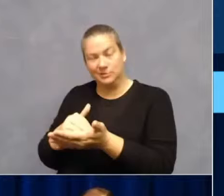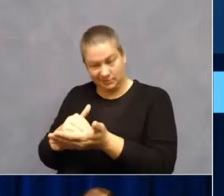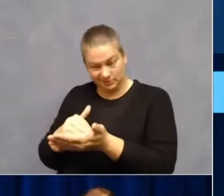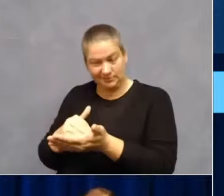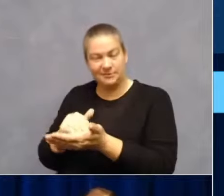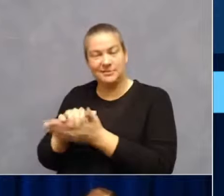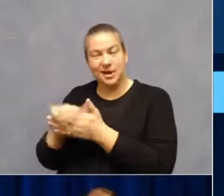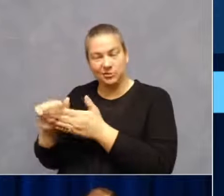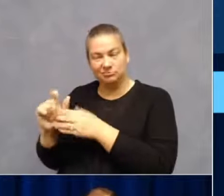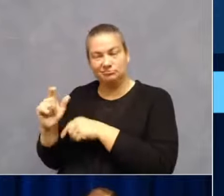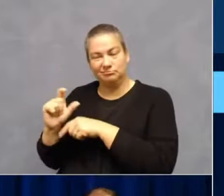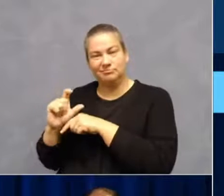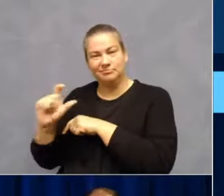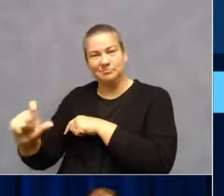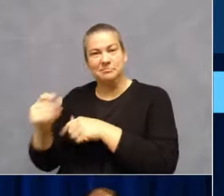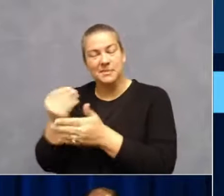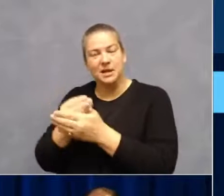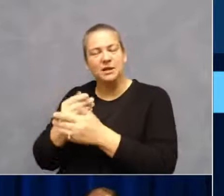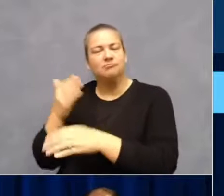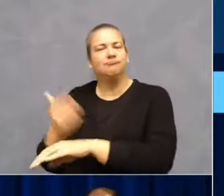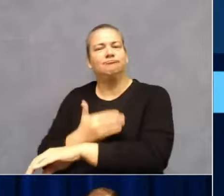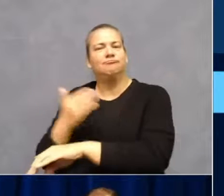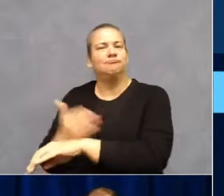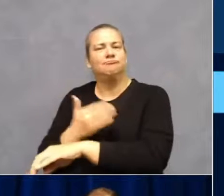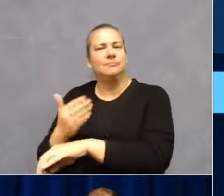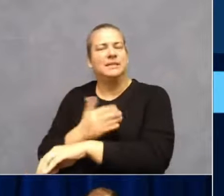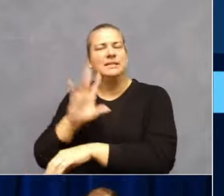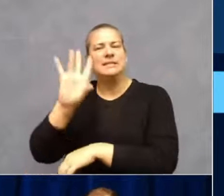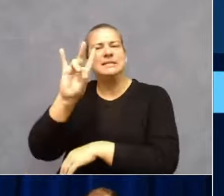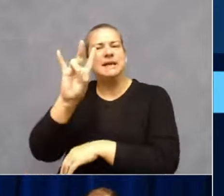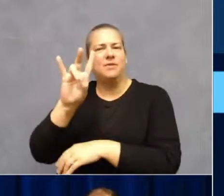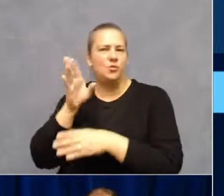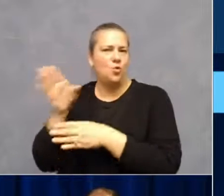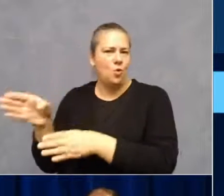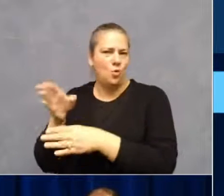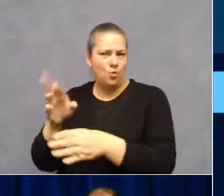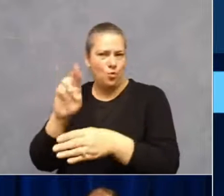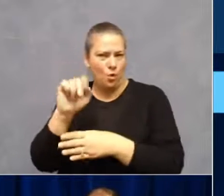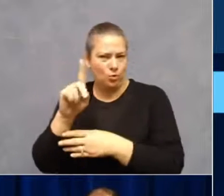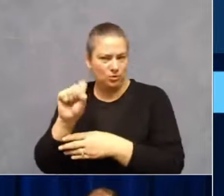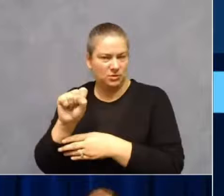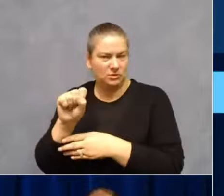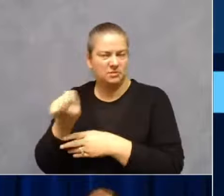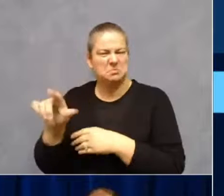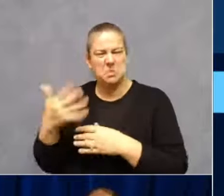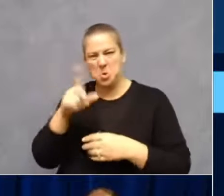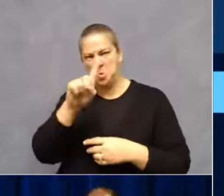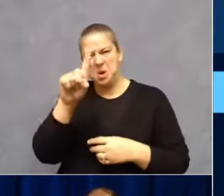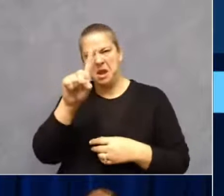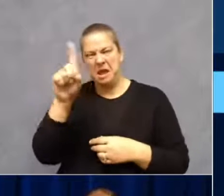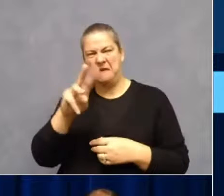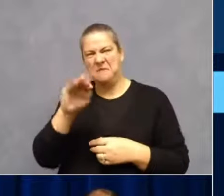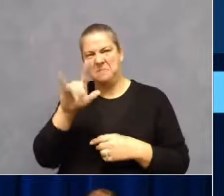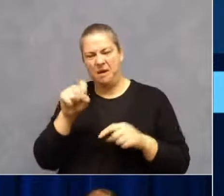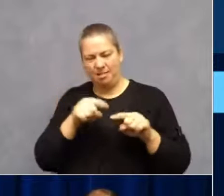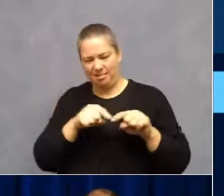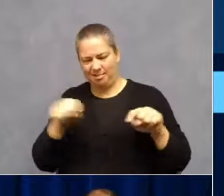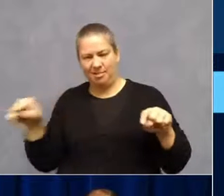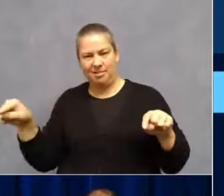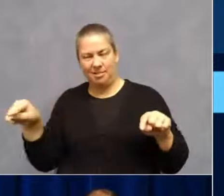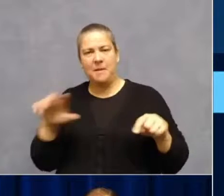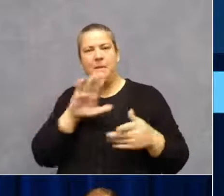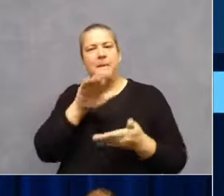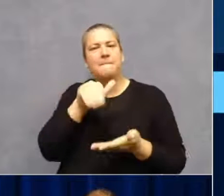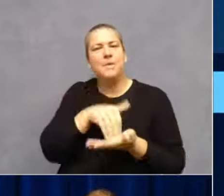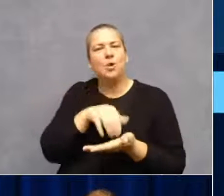$332,827 for resurfacing on 7 local roads, including about 1.5 miles of the Middle Fork of